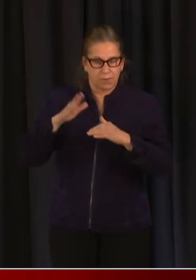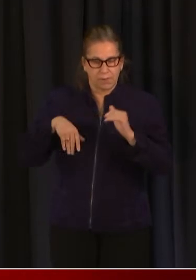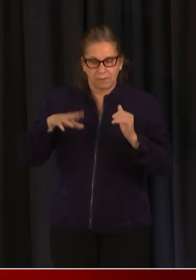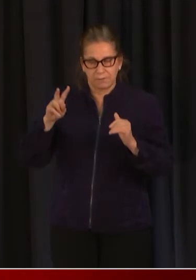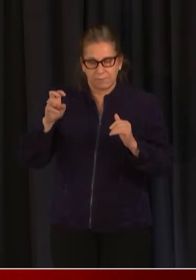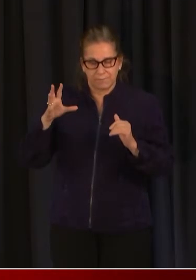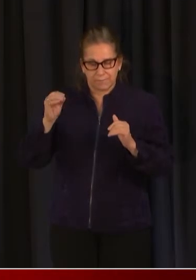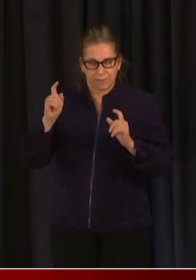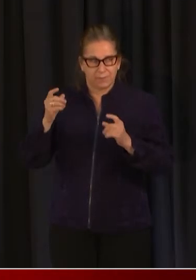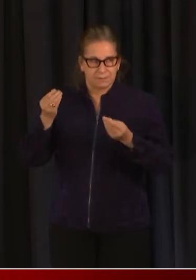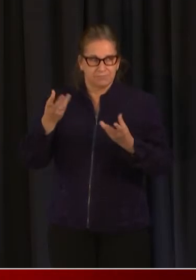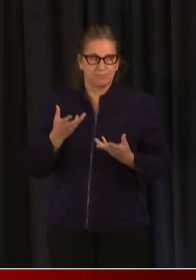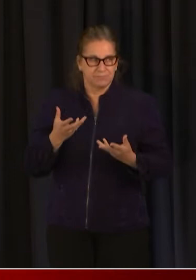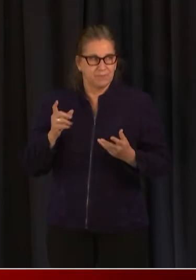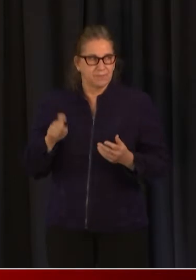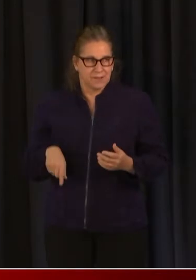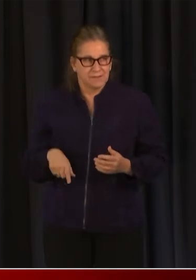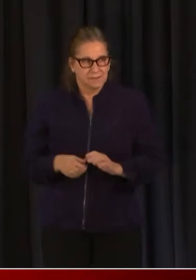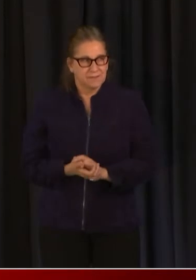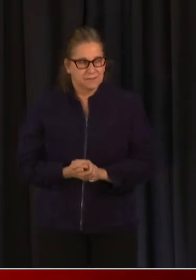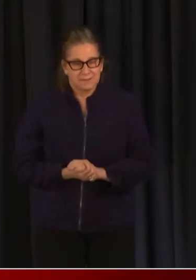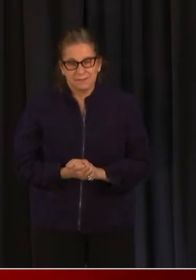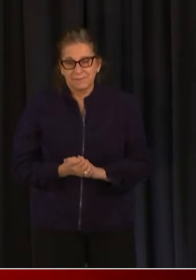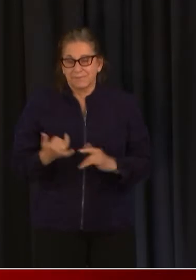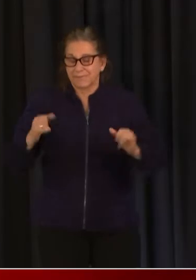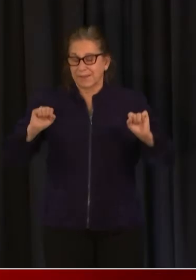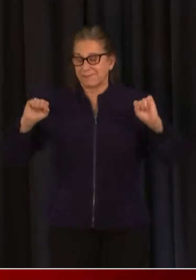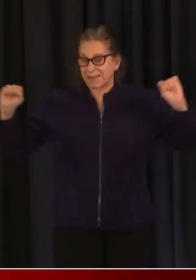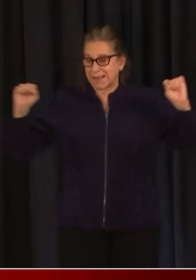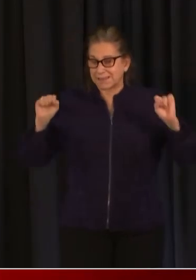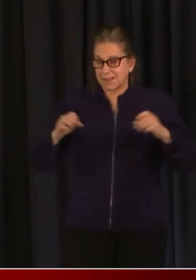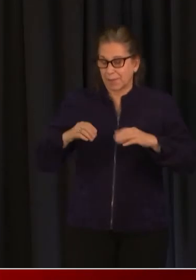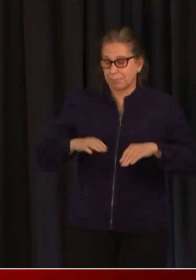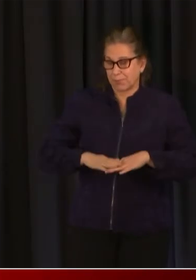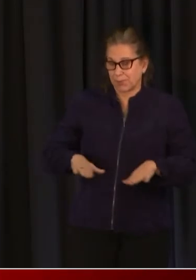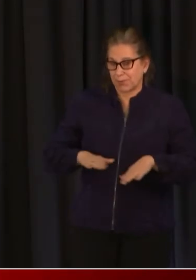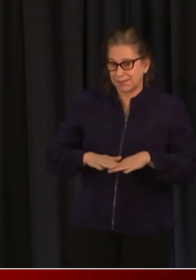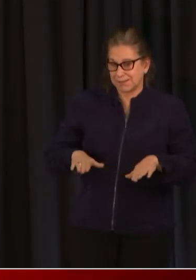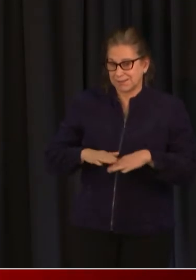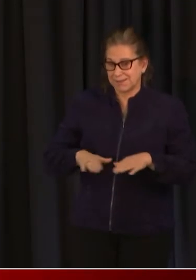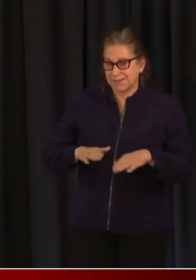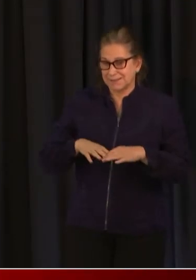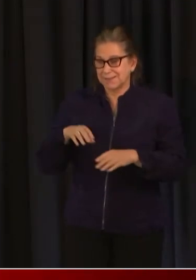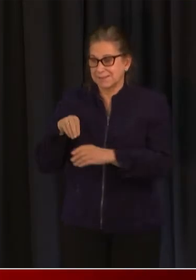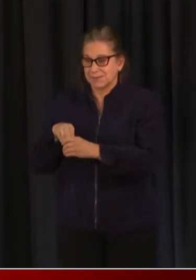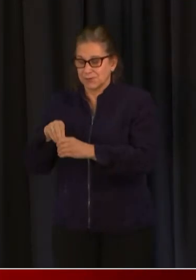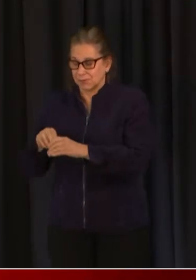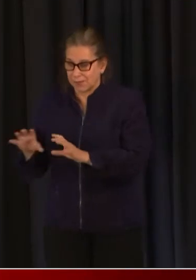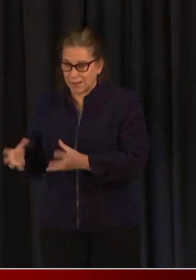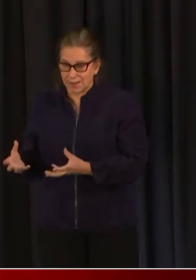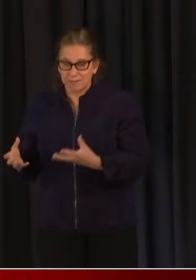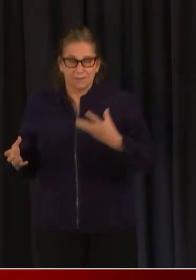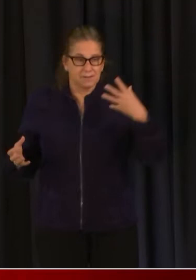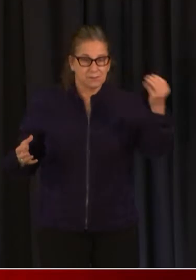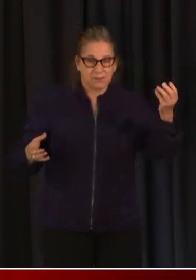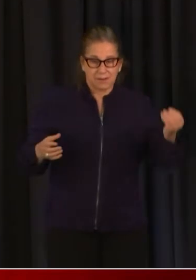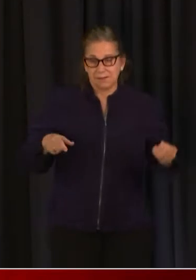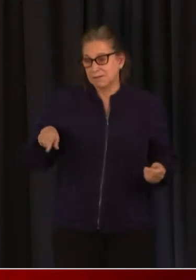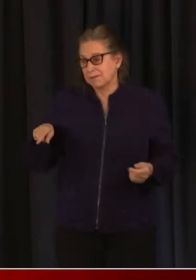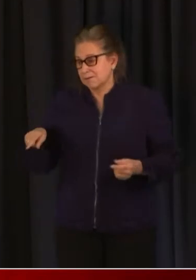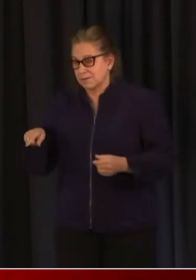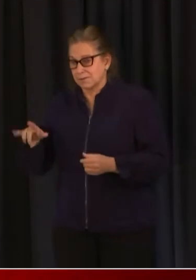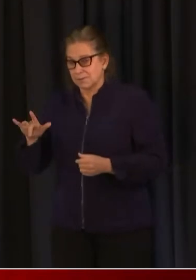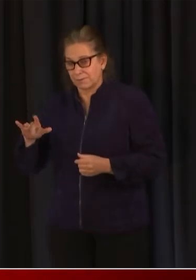than 250 people. Fitness and pools, indoor classes can include up to